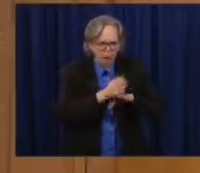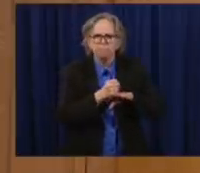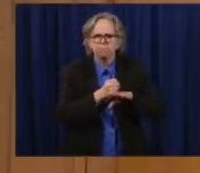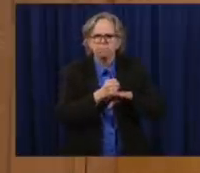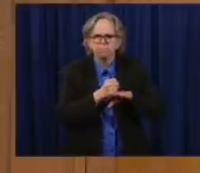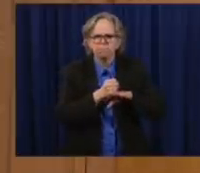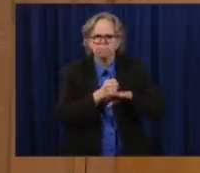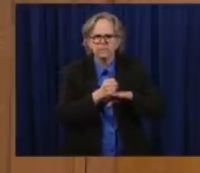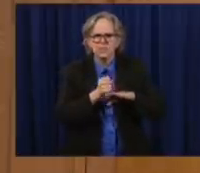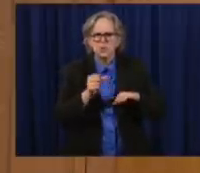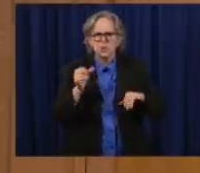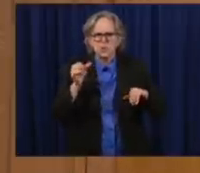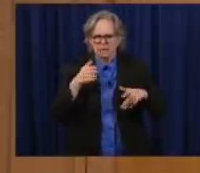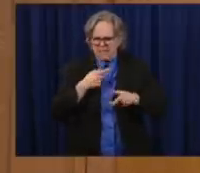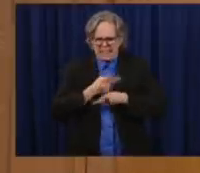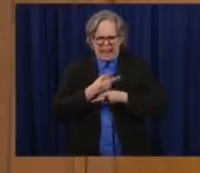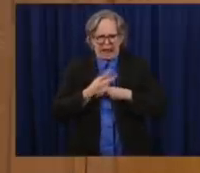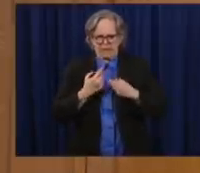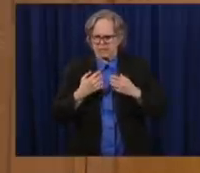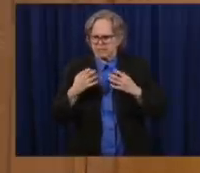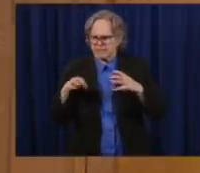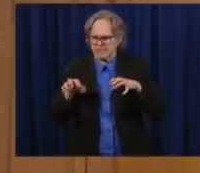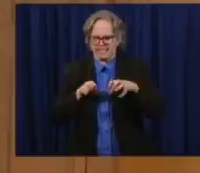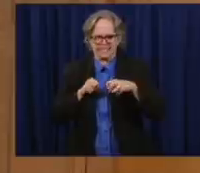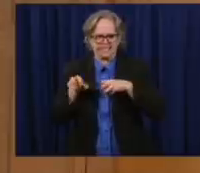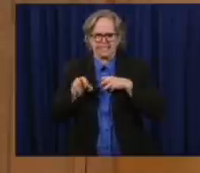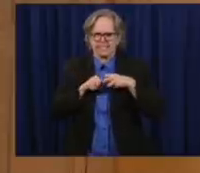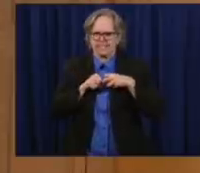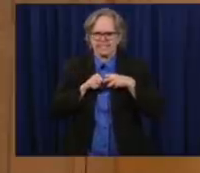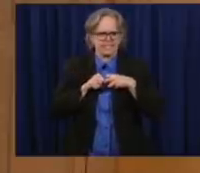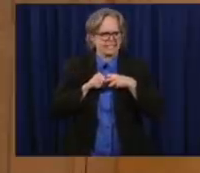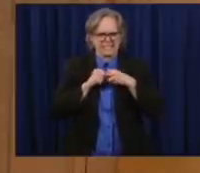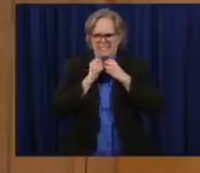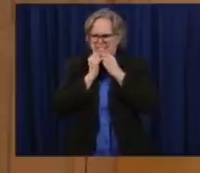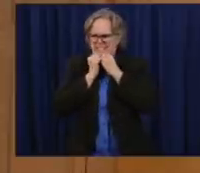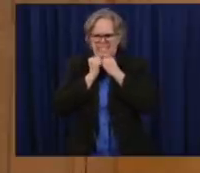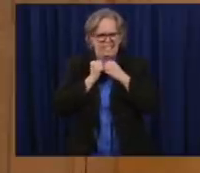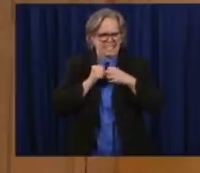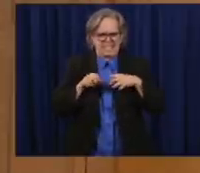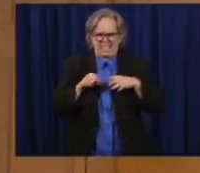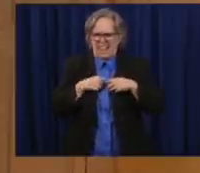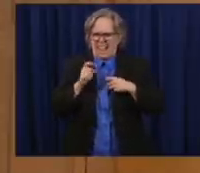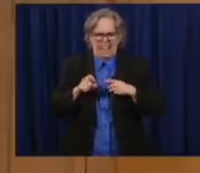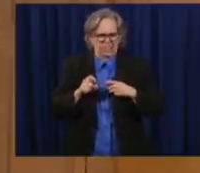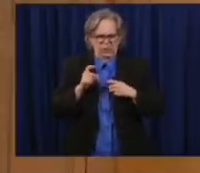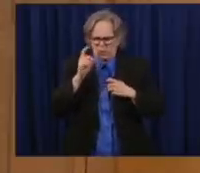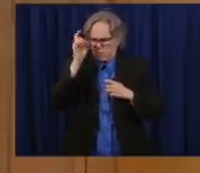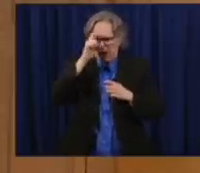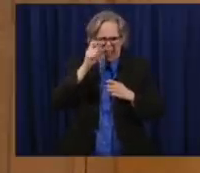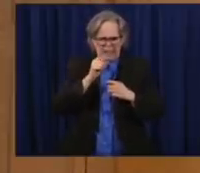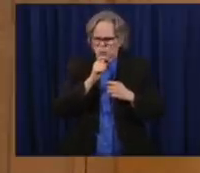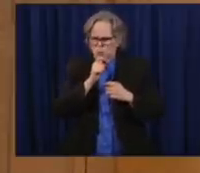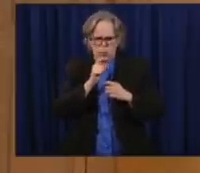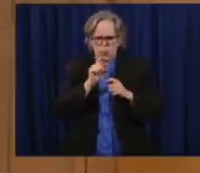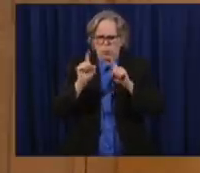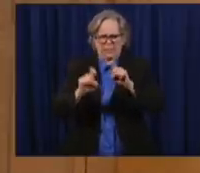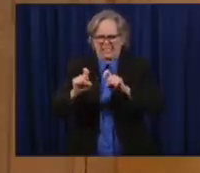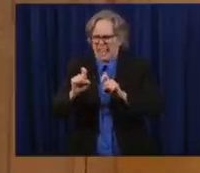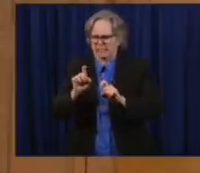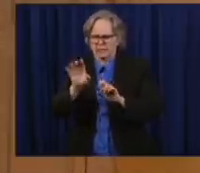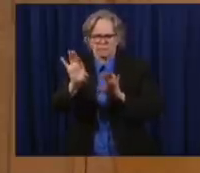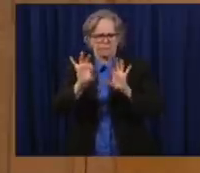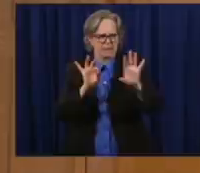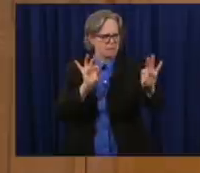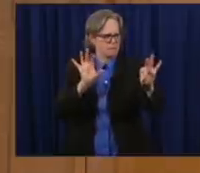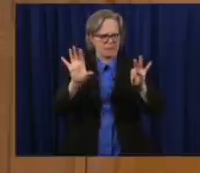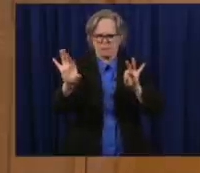tests, some reagents, some cassettes. And so, we had to have a way to say, if we have scarce resources, how do